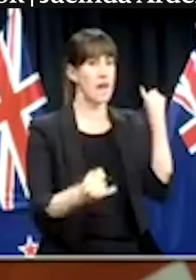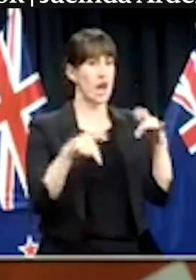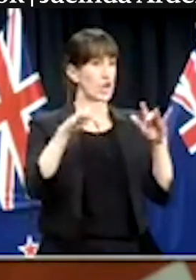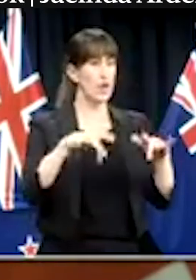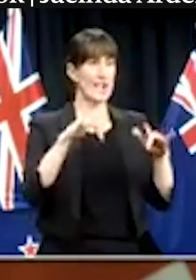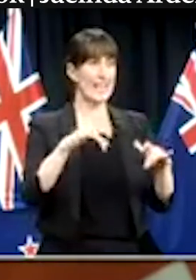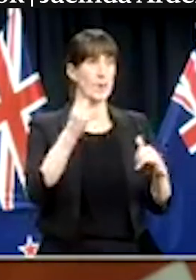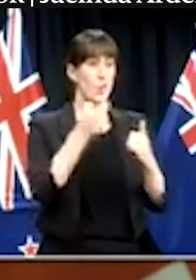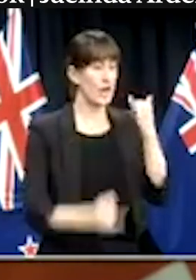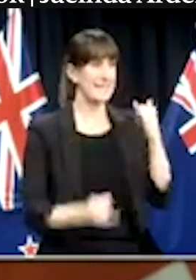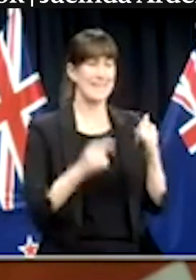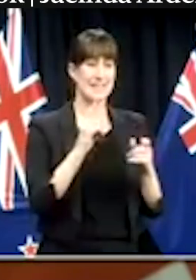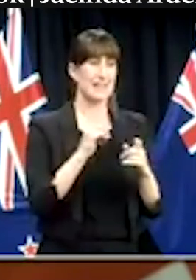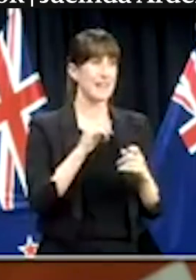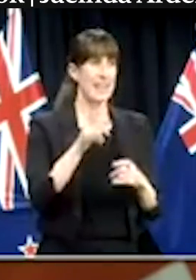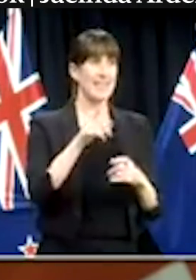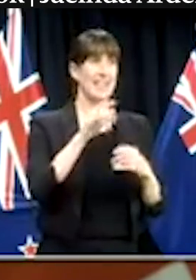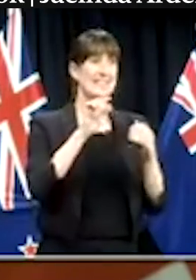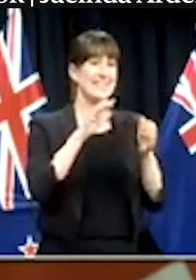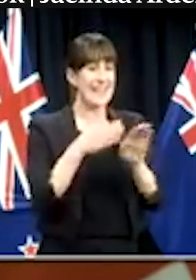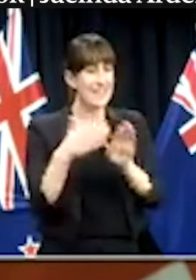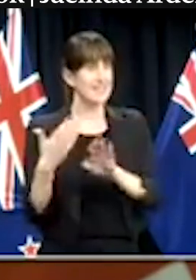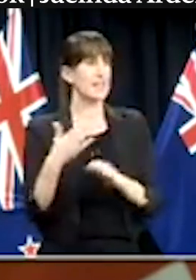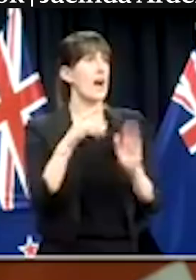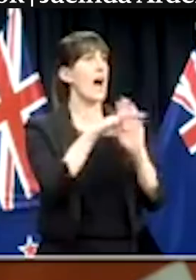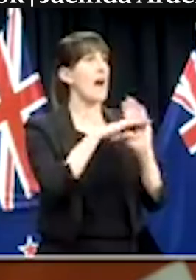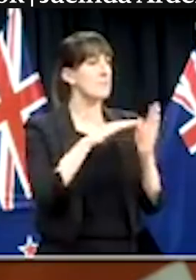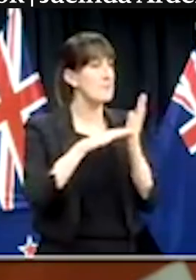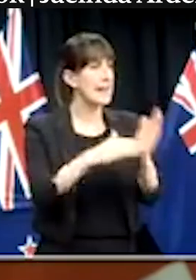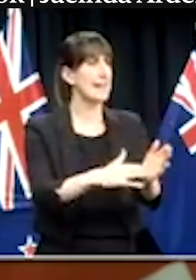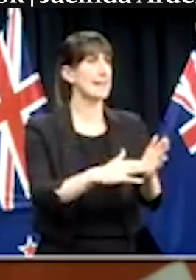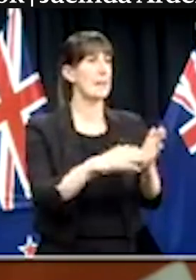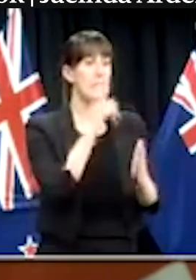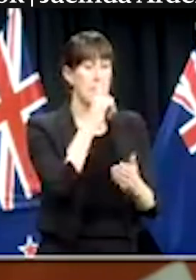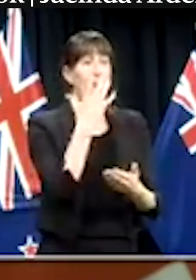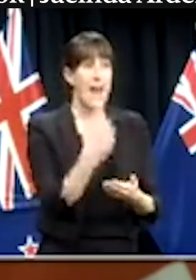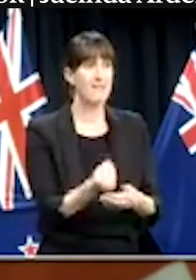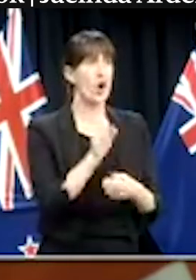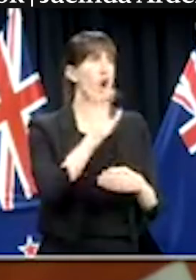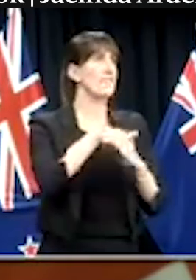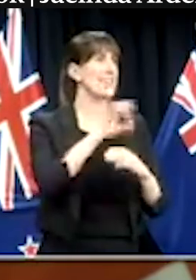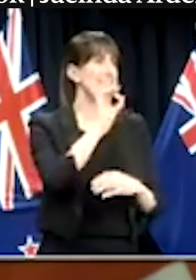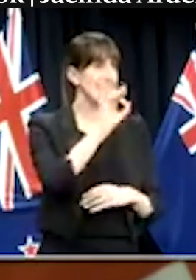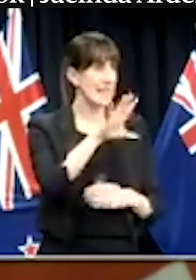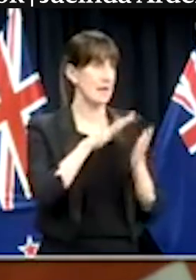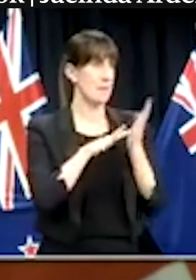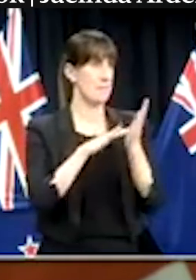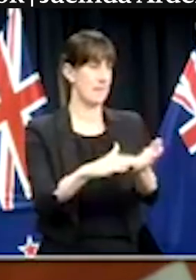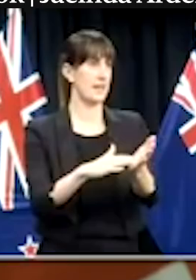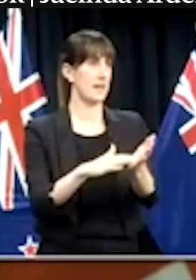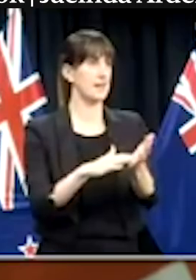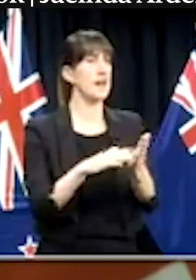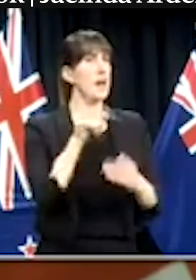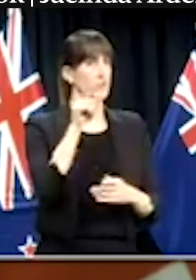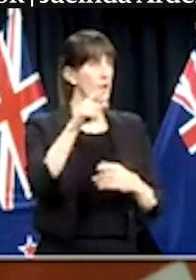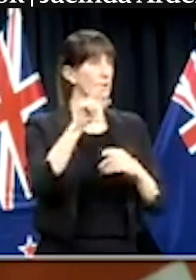10 million globally and deaths 500,000, where countries are extending and returning to lockdown.